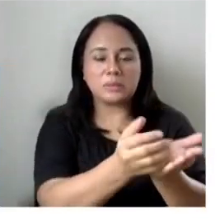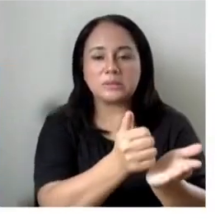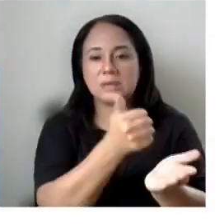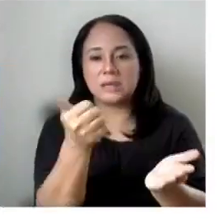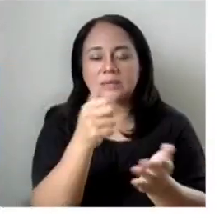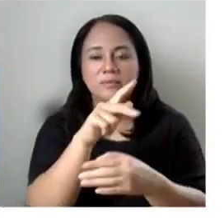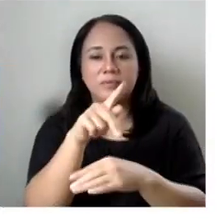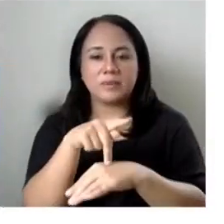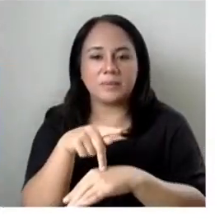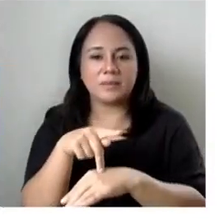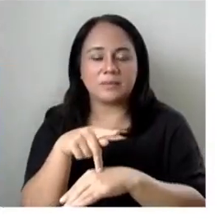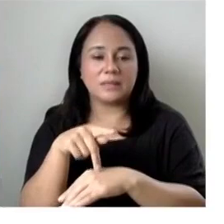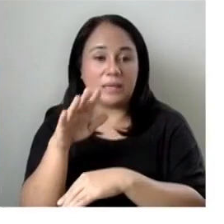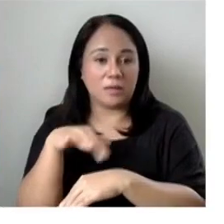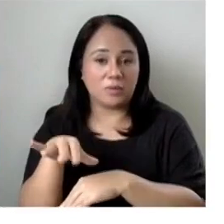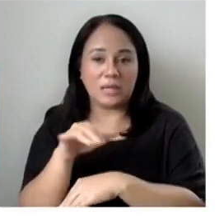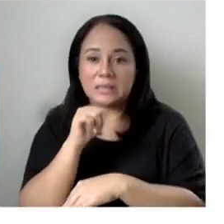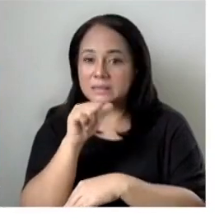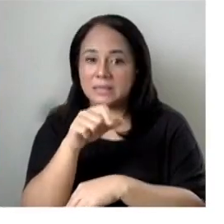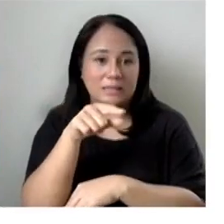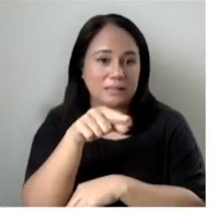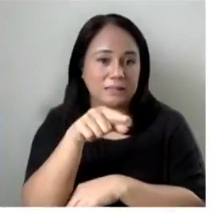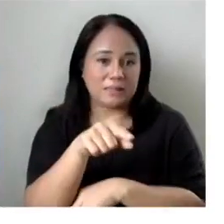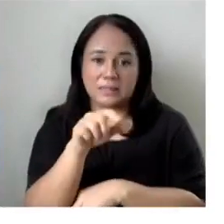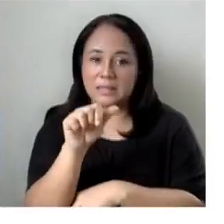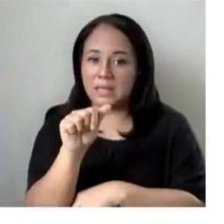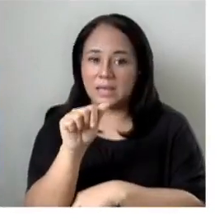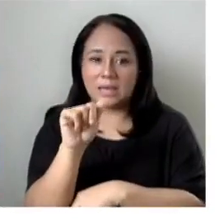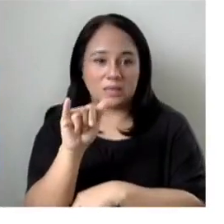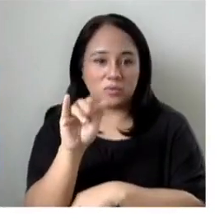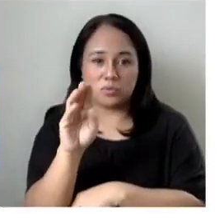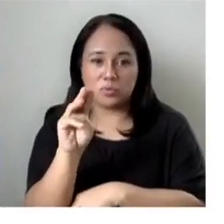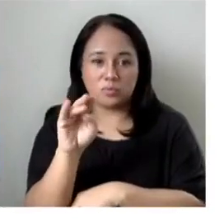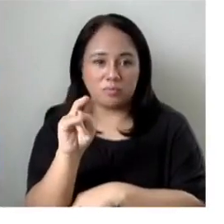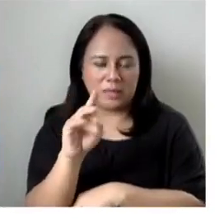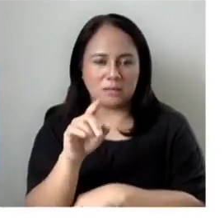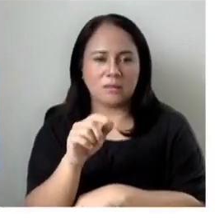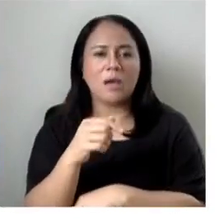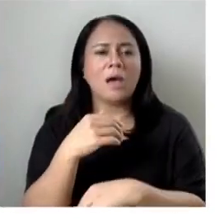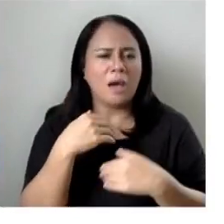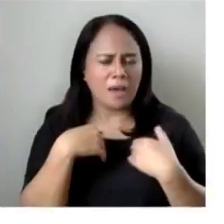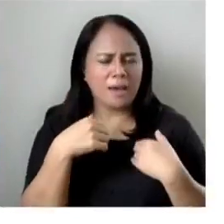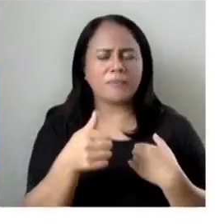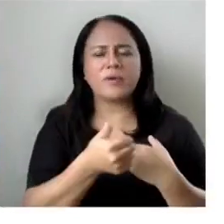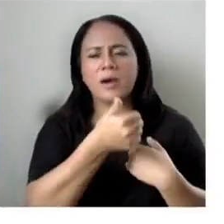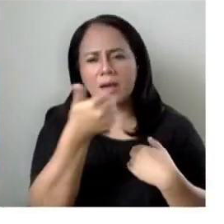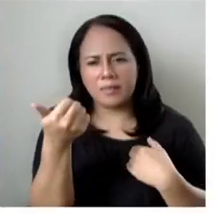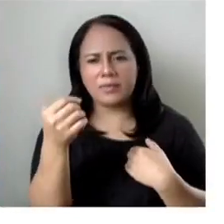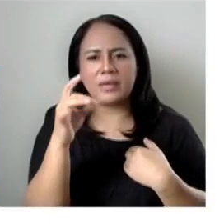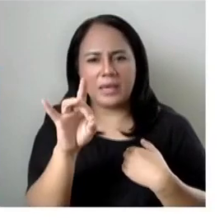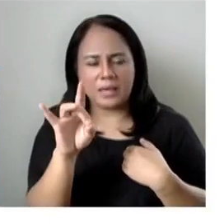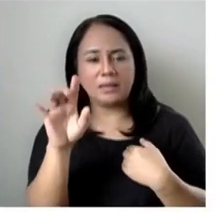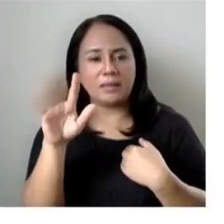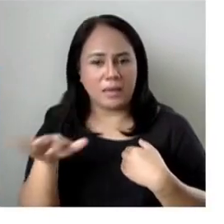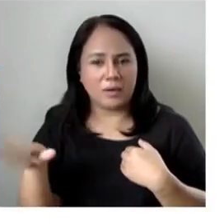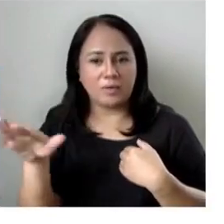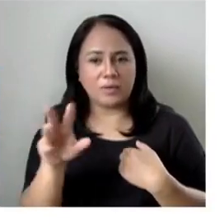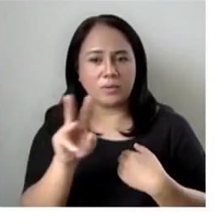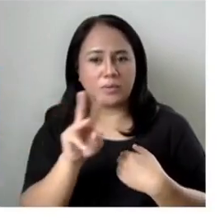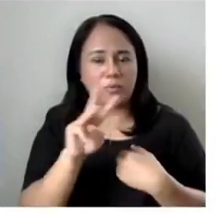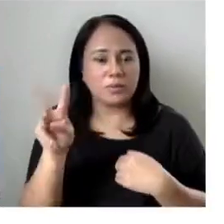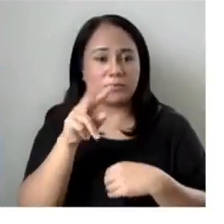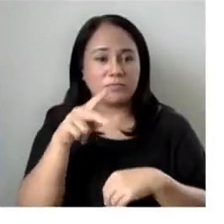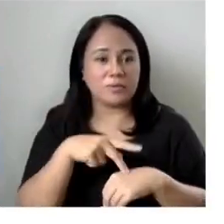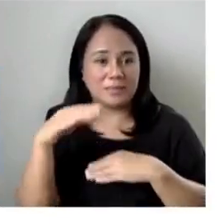Philippine-occupied features, not just Ayungin. Remember, there are 8 other Philippine-occupied features in the West Philippine Sea.